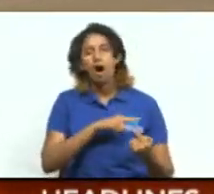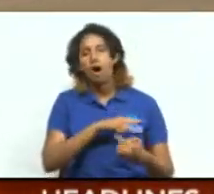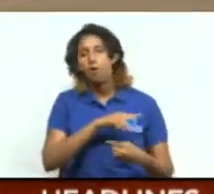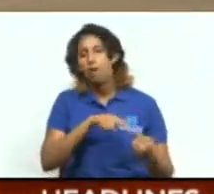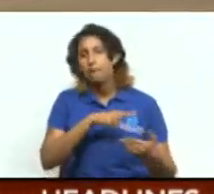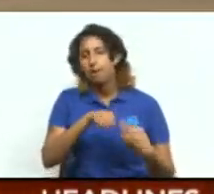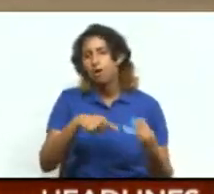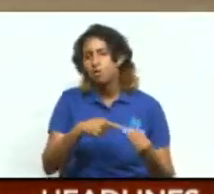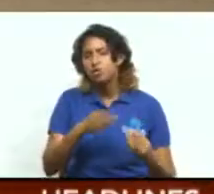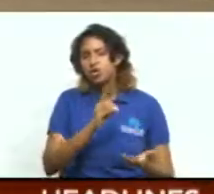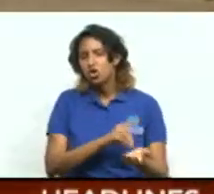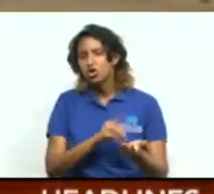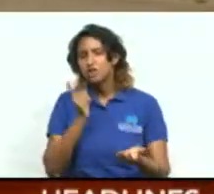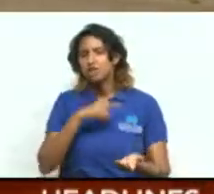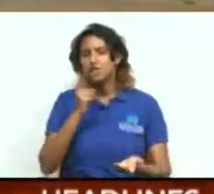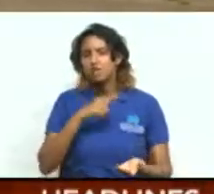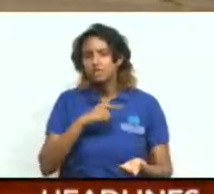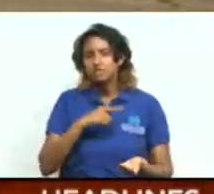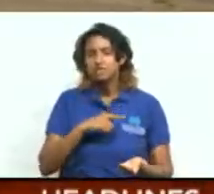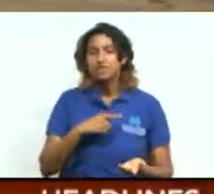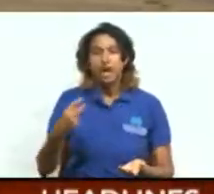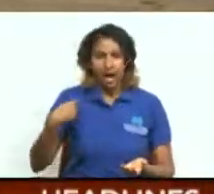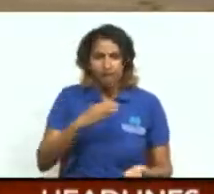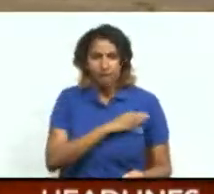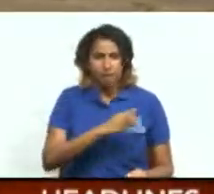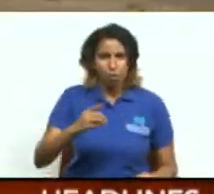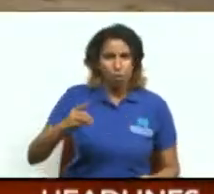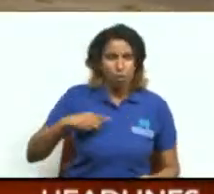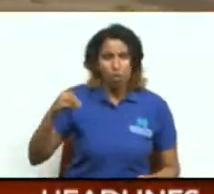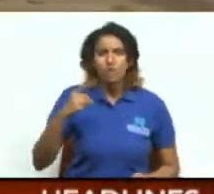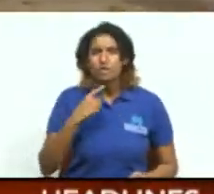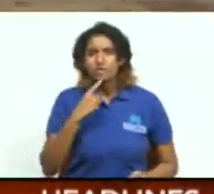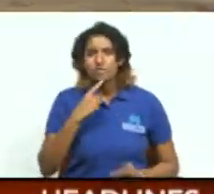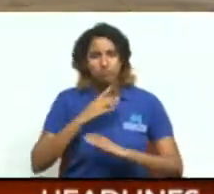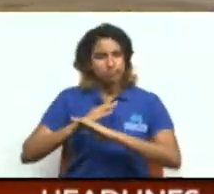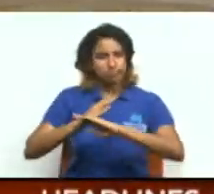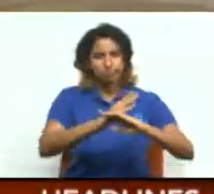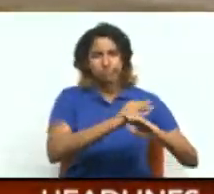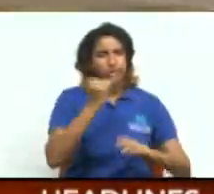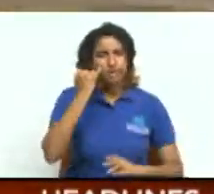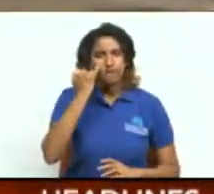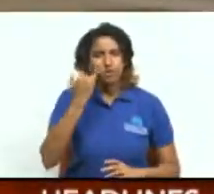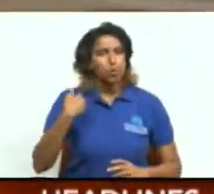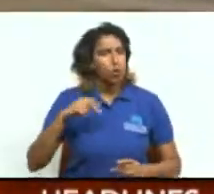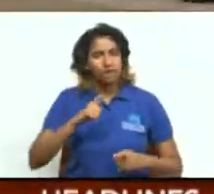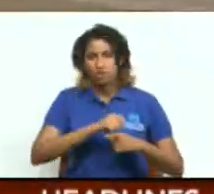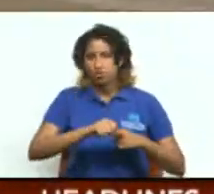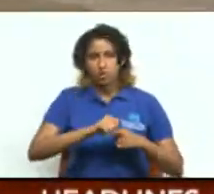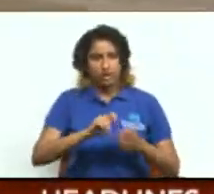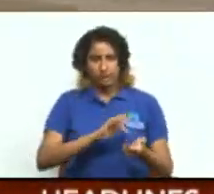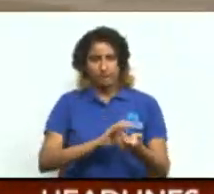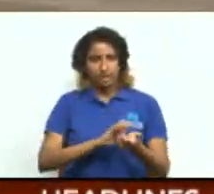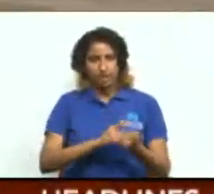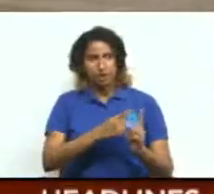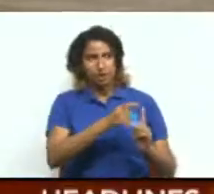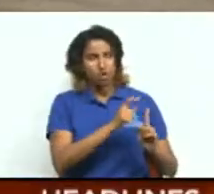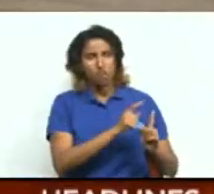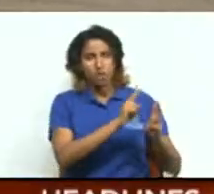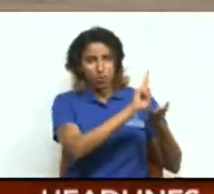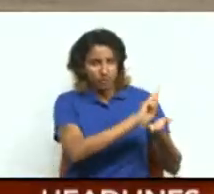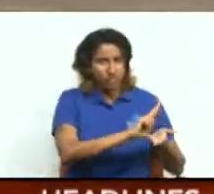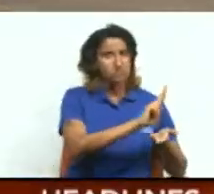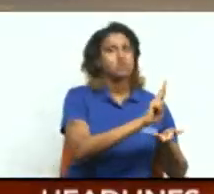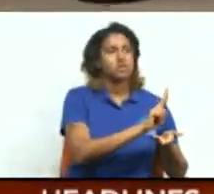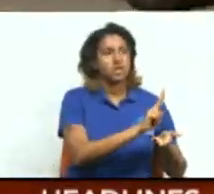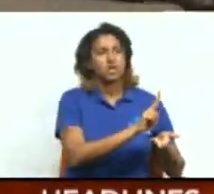the implementation of the Medical Board Act, which prohibits persons without medical training from a recognized institution to call themselves